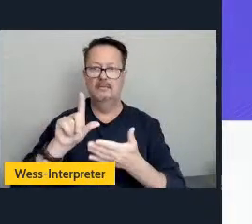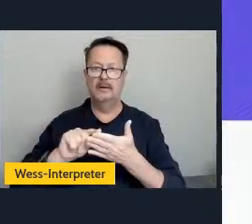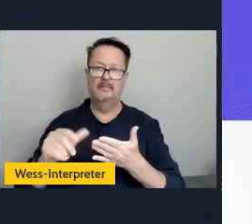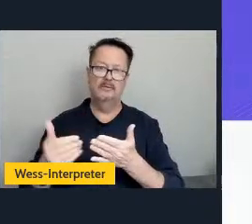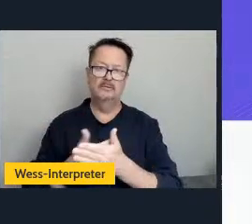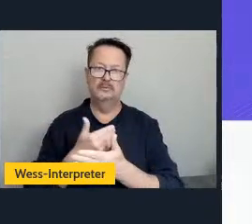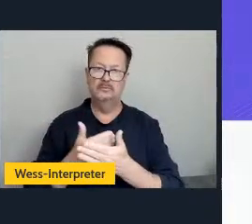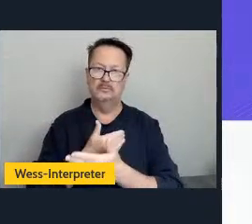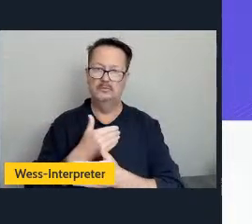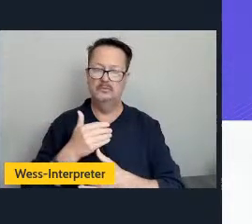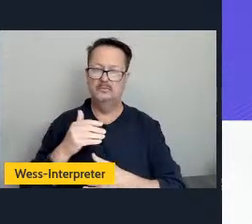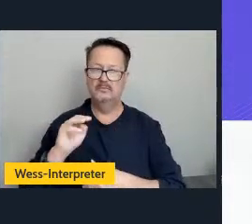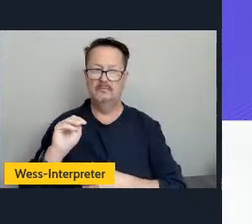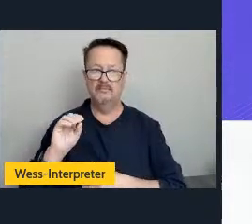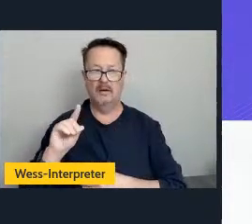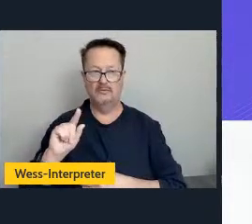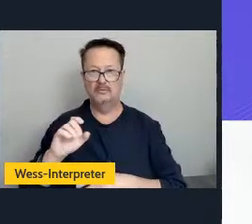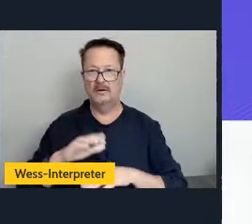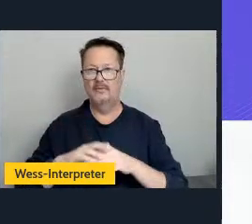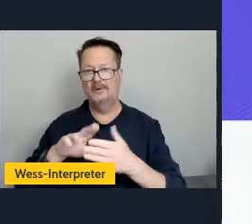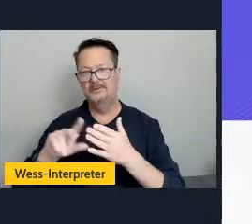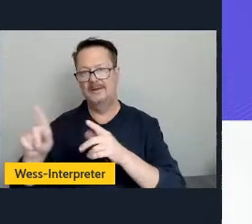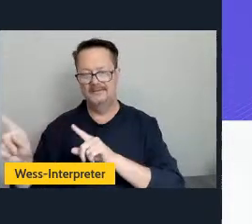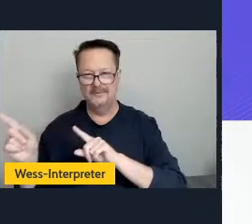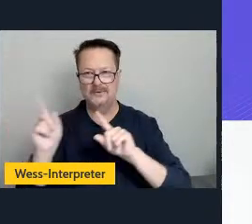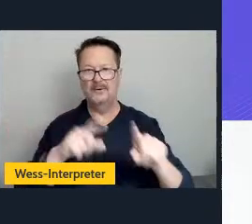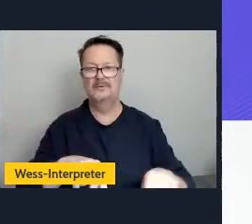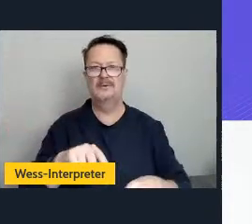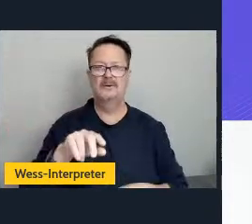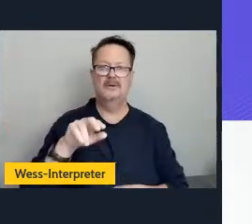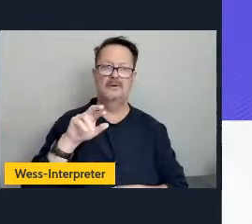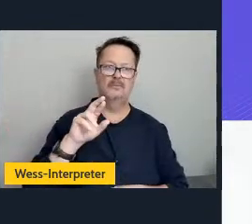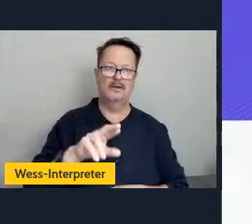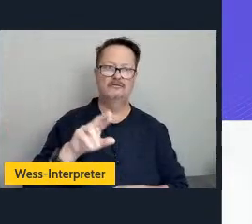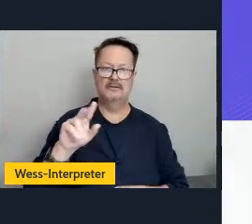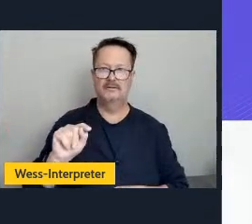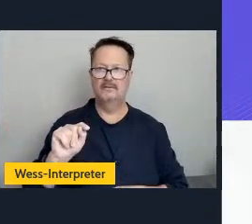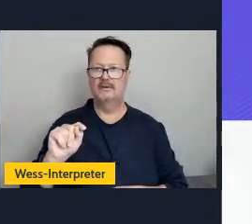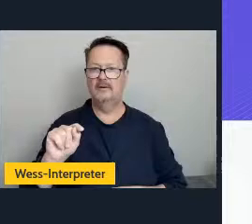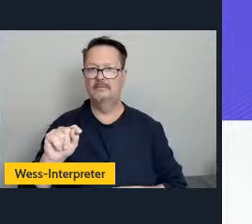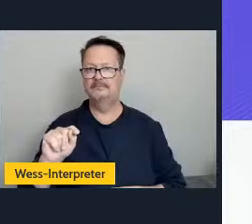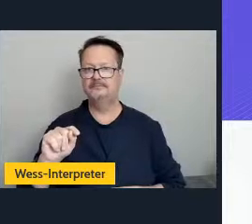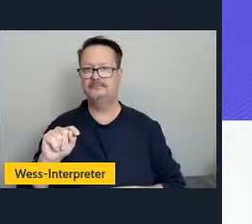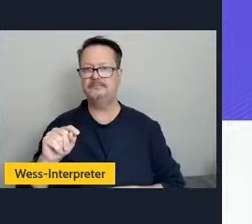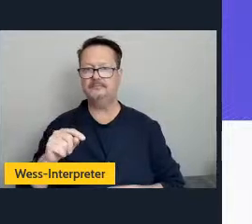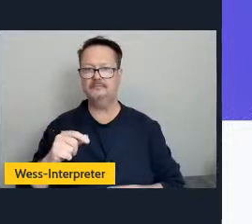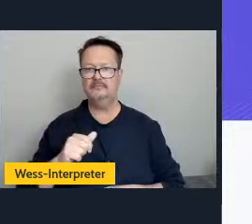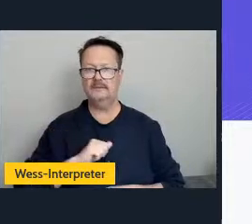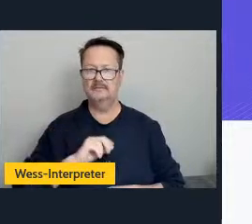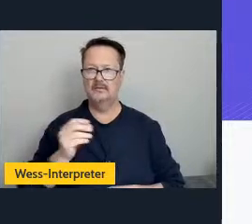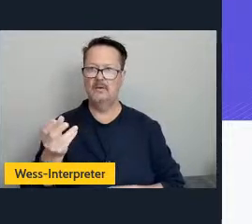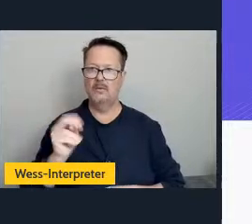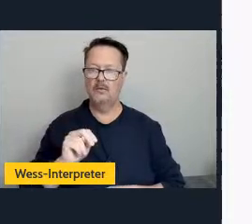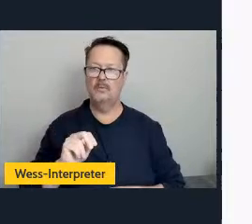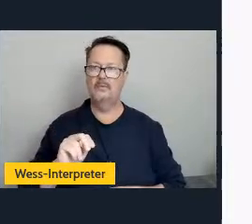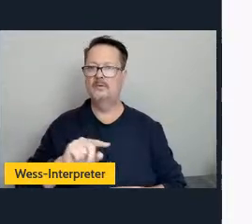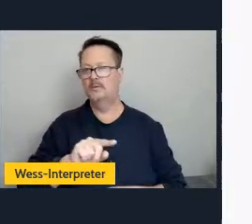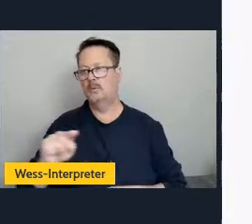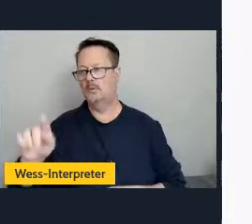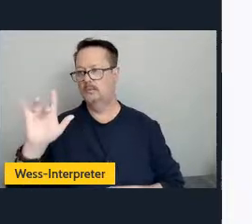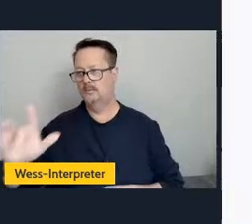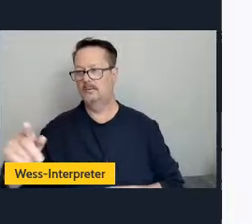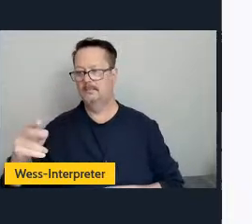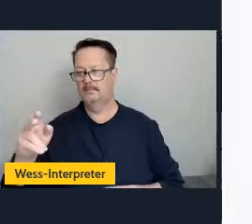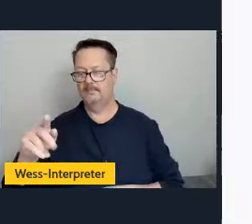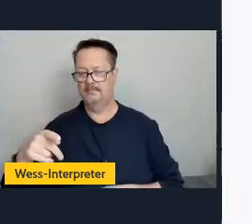registry, you have to visit registry.terraform.io, go to the publish button and select